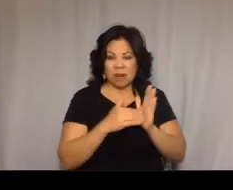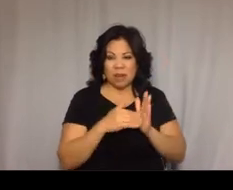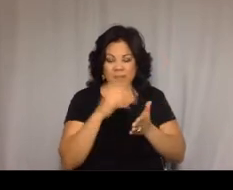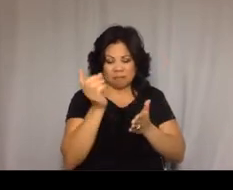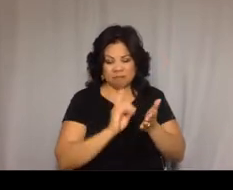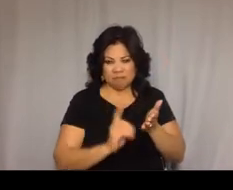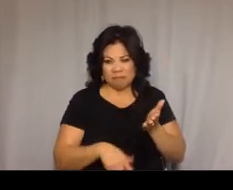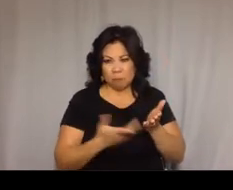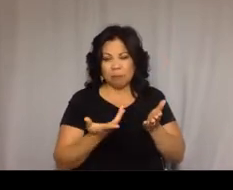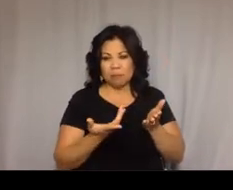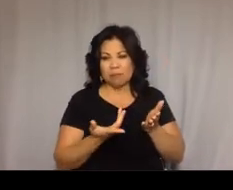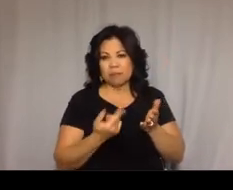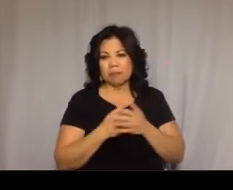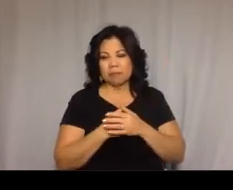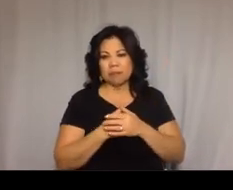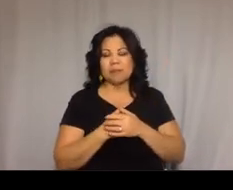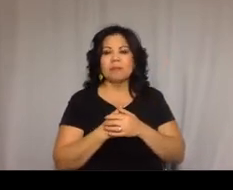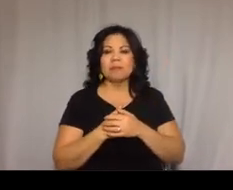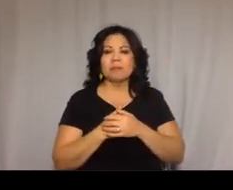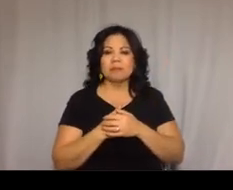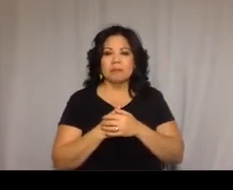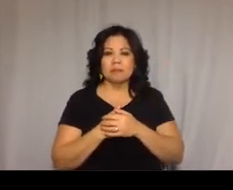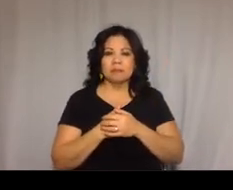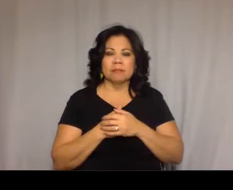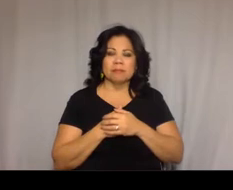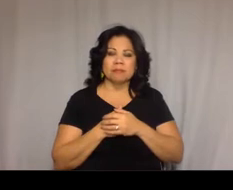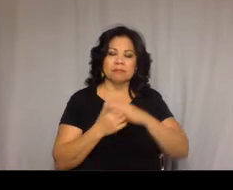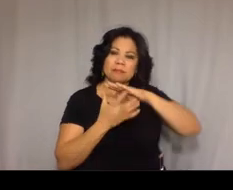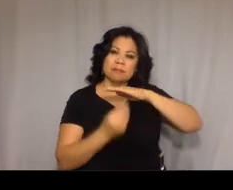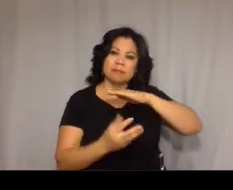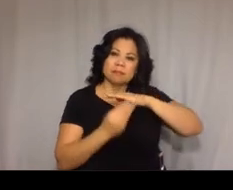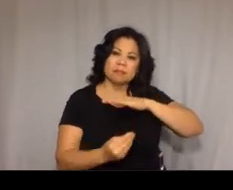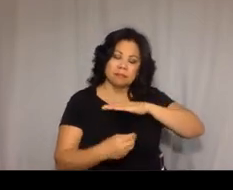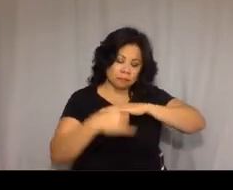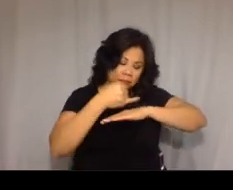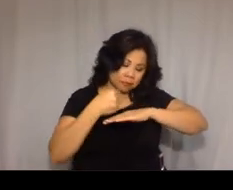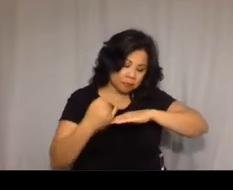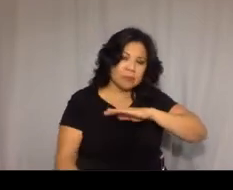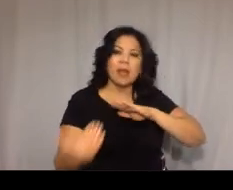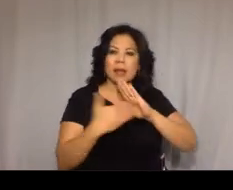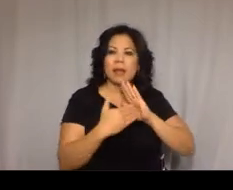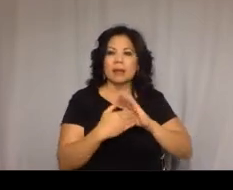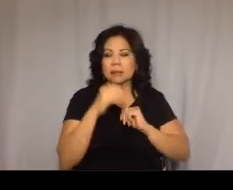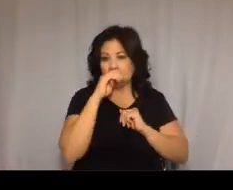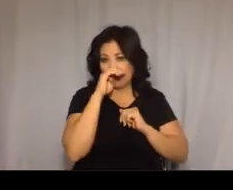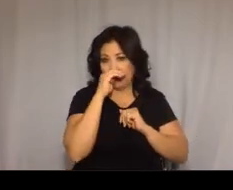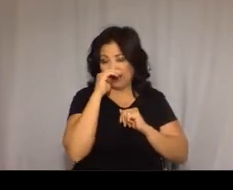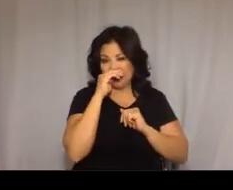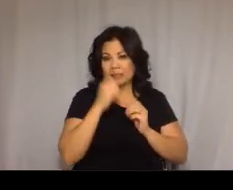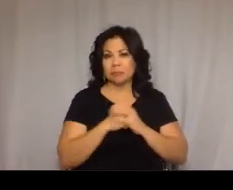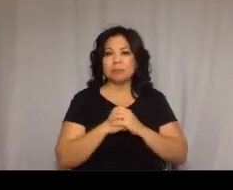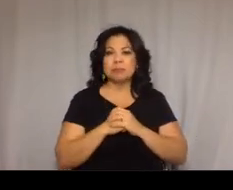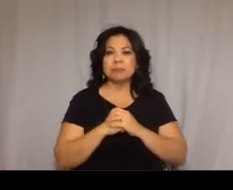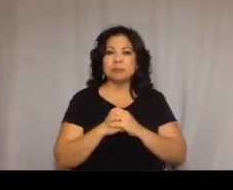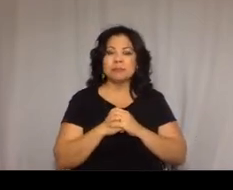top. Try to match it up as well as I can so that I can go over those shapes a second time. Let's see. I don't think I have that